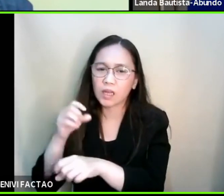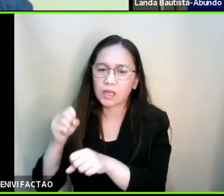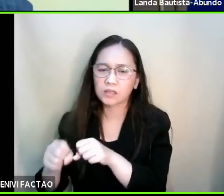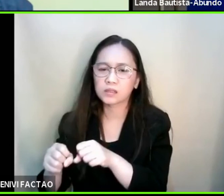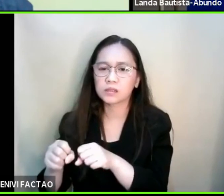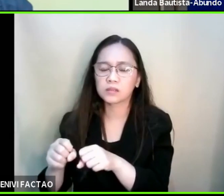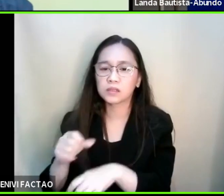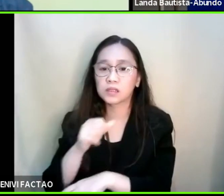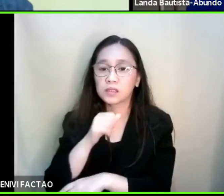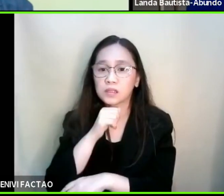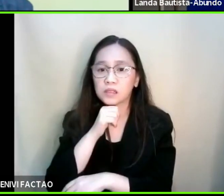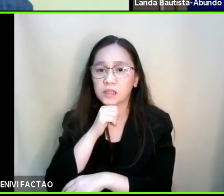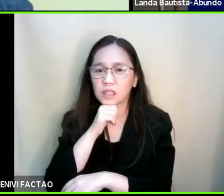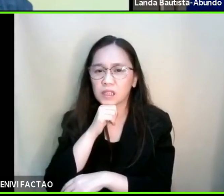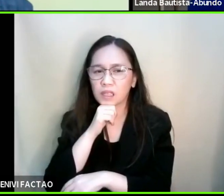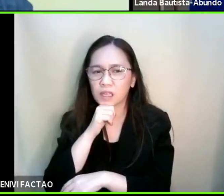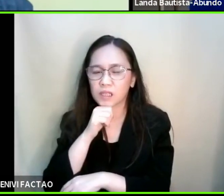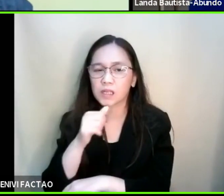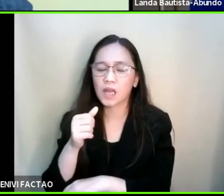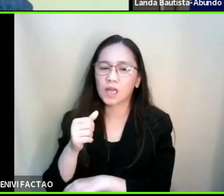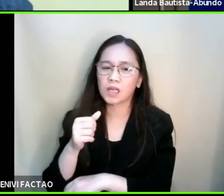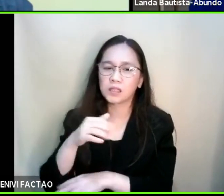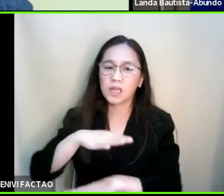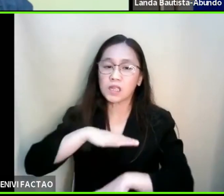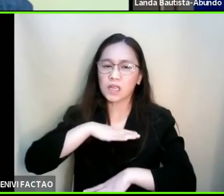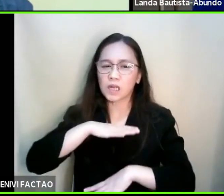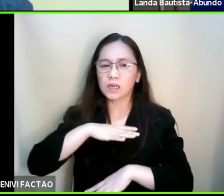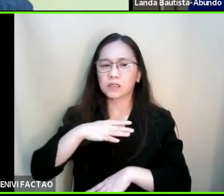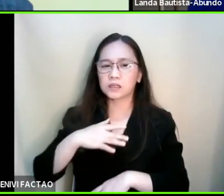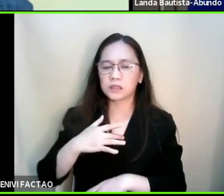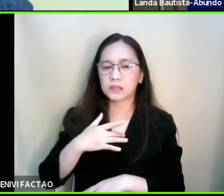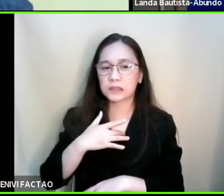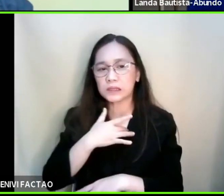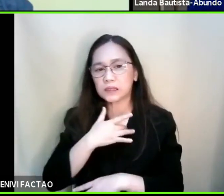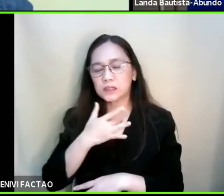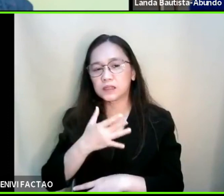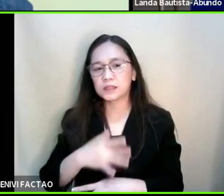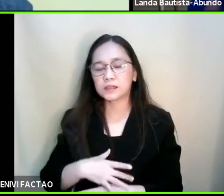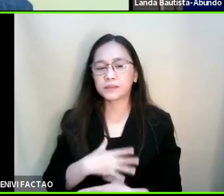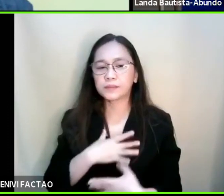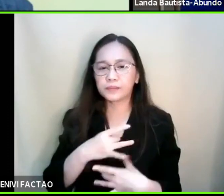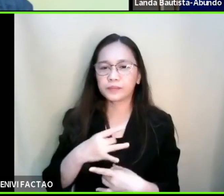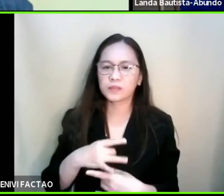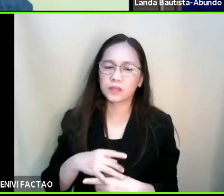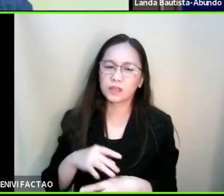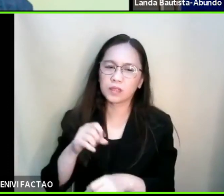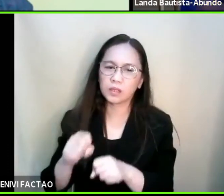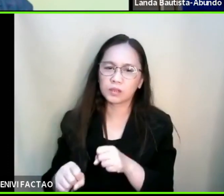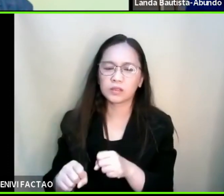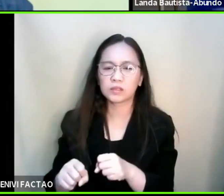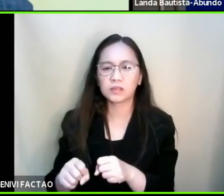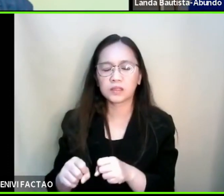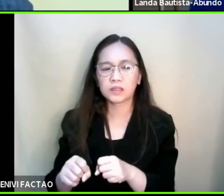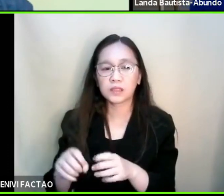he would really get gratification or satisfaction from it, no? So doon naman syempre magka-come into play